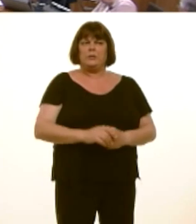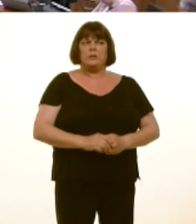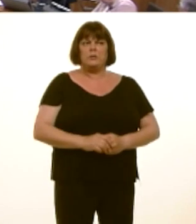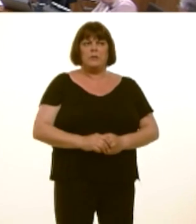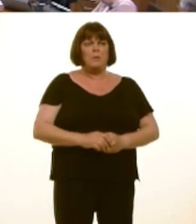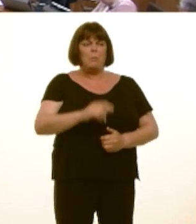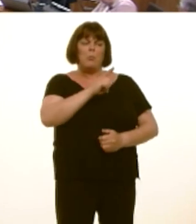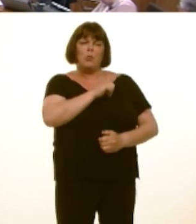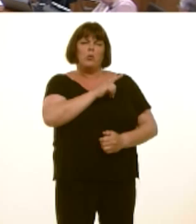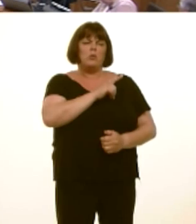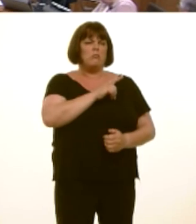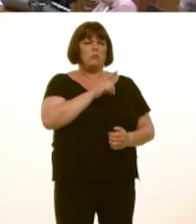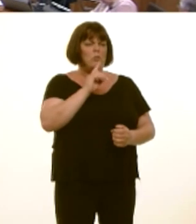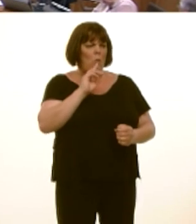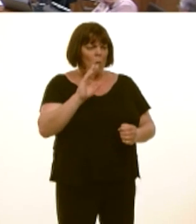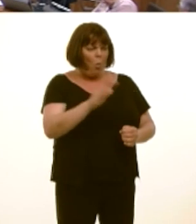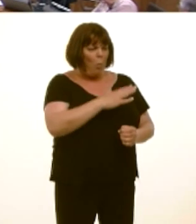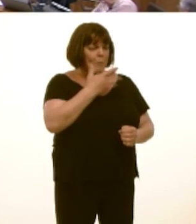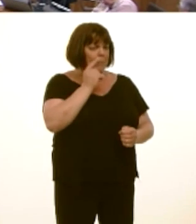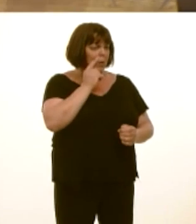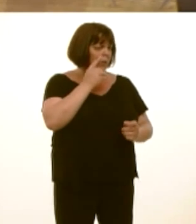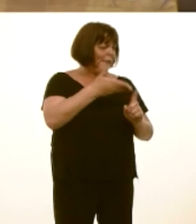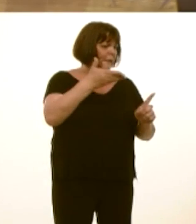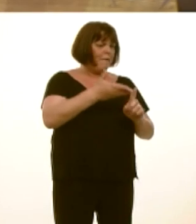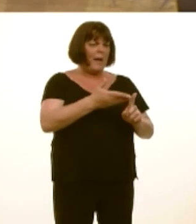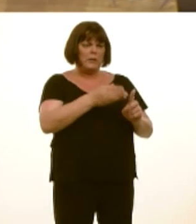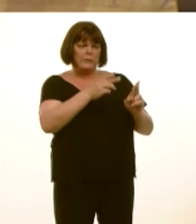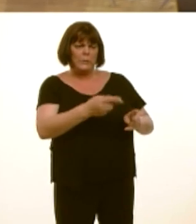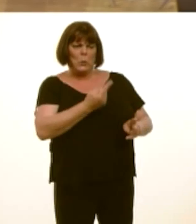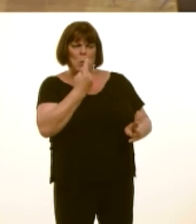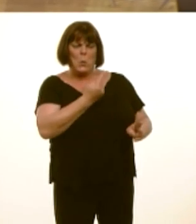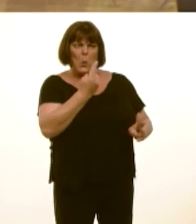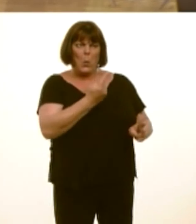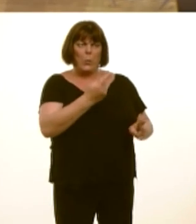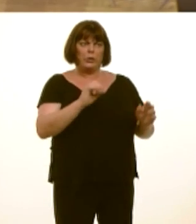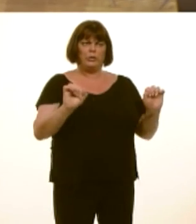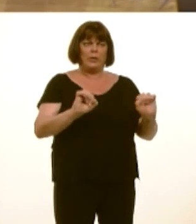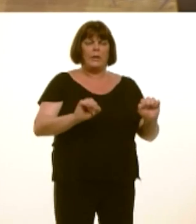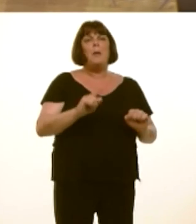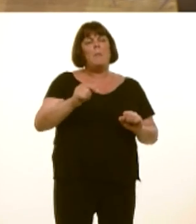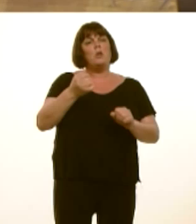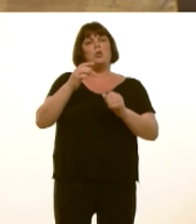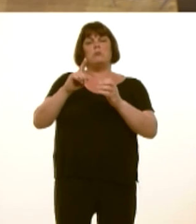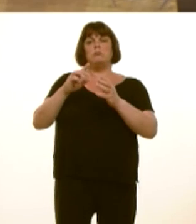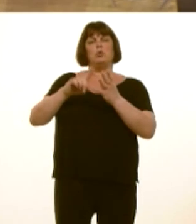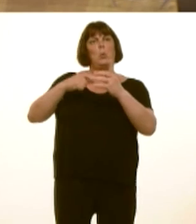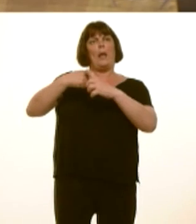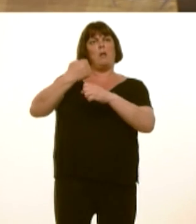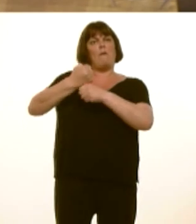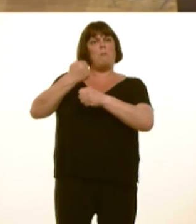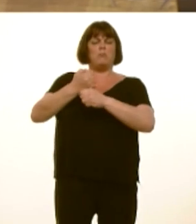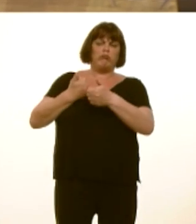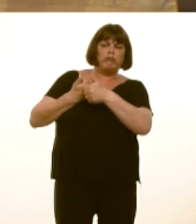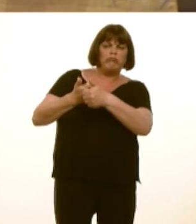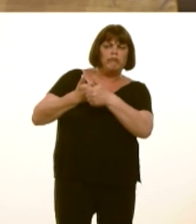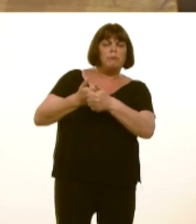because not everybody has sadly been identified. But nevertheless, I am confident the UK government is doing all that it can in order to assist people